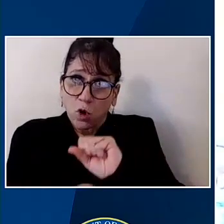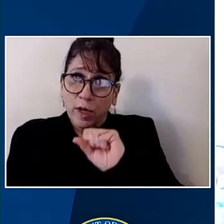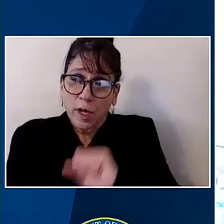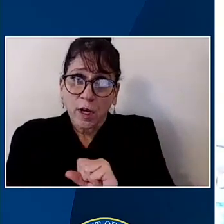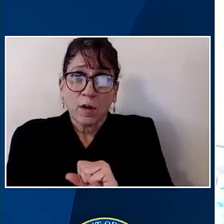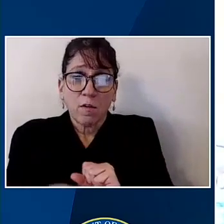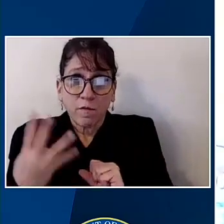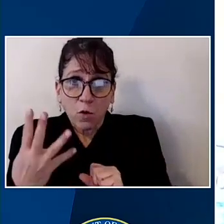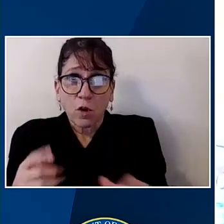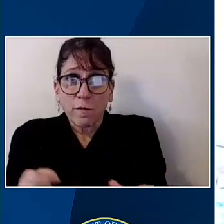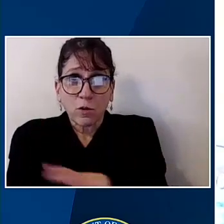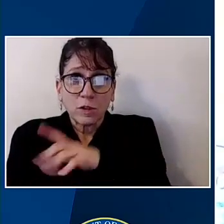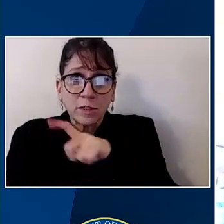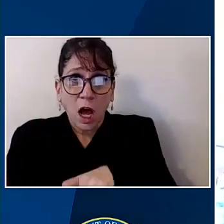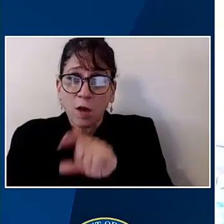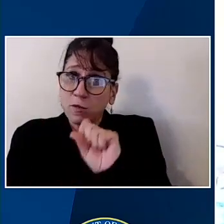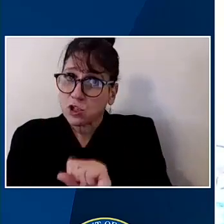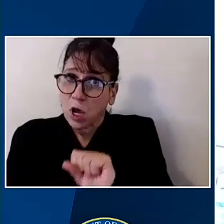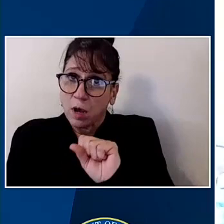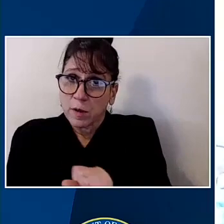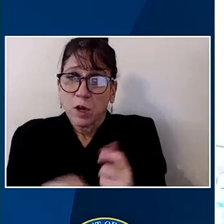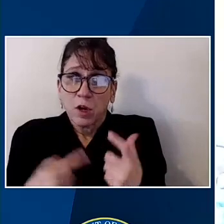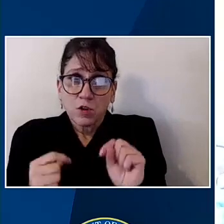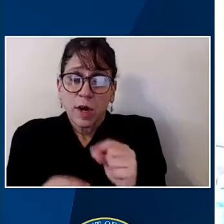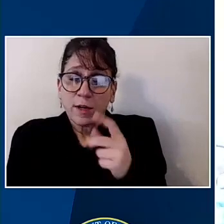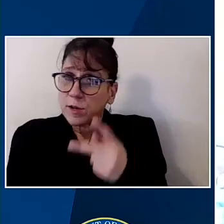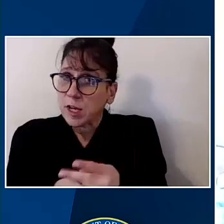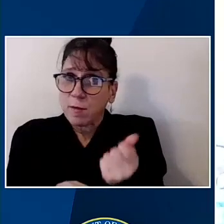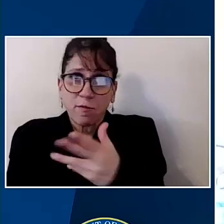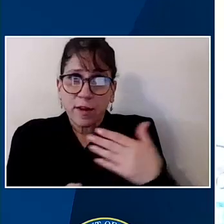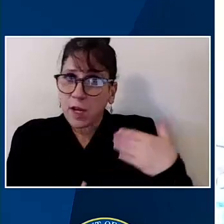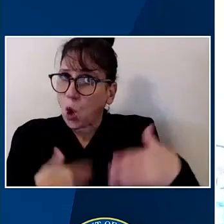four full-time jobs, trying to keep everything going.